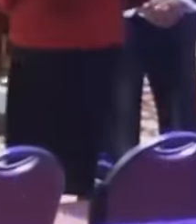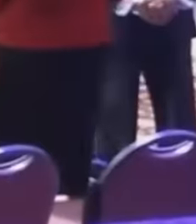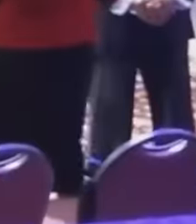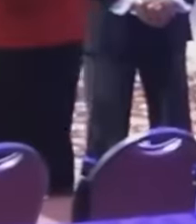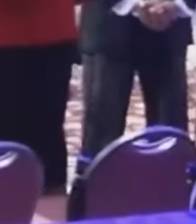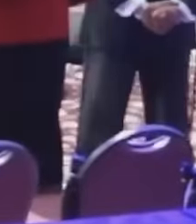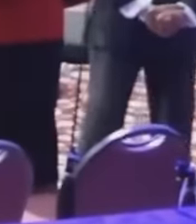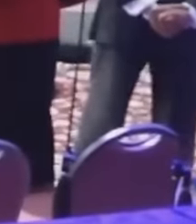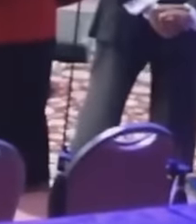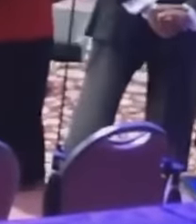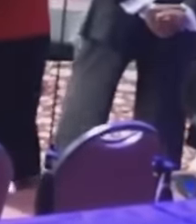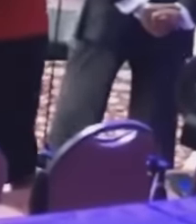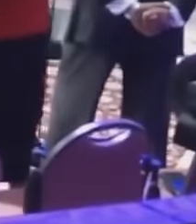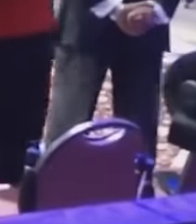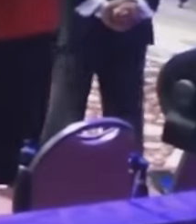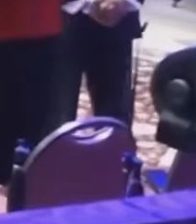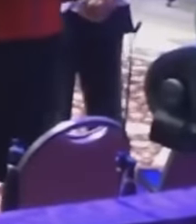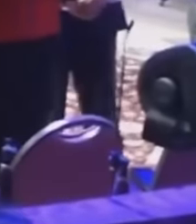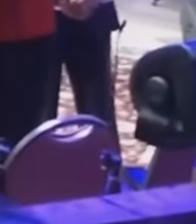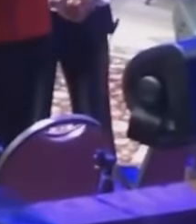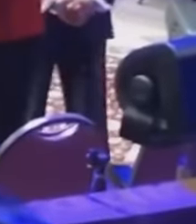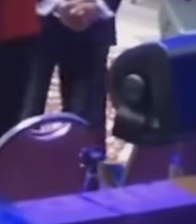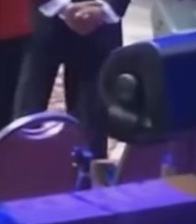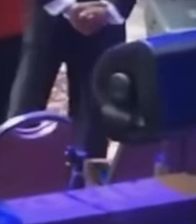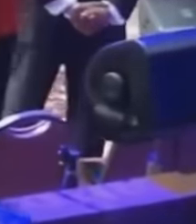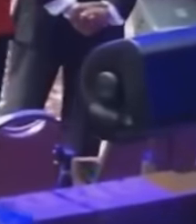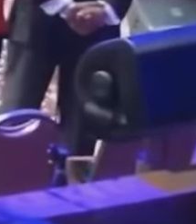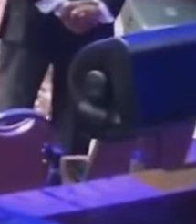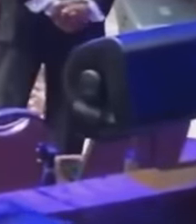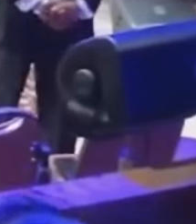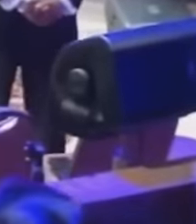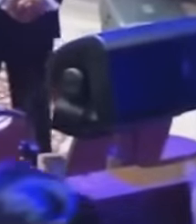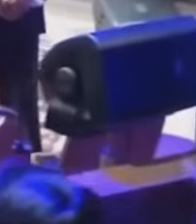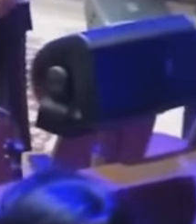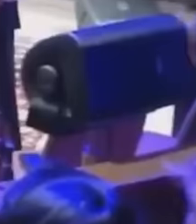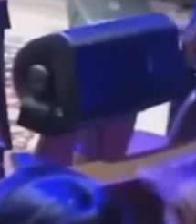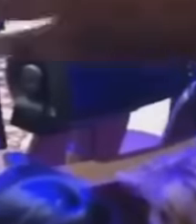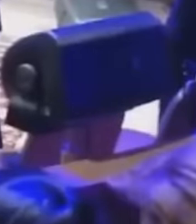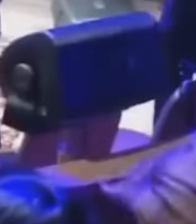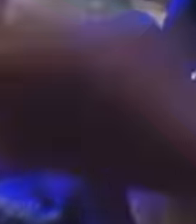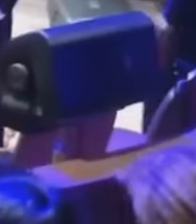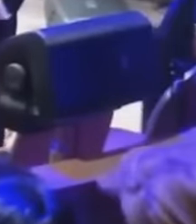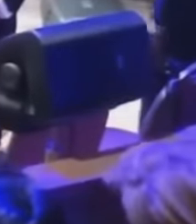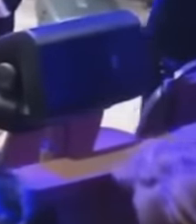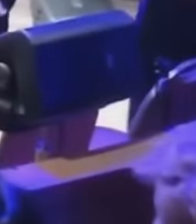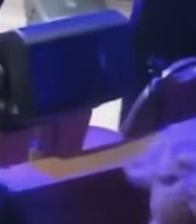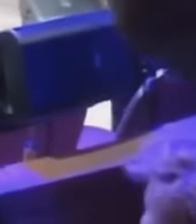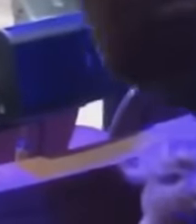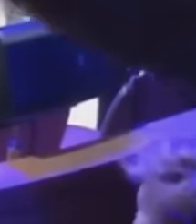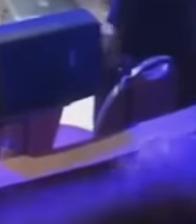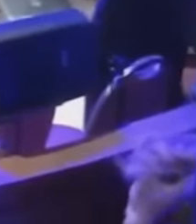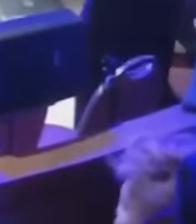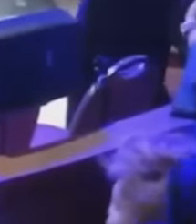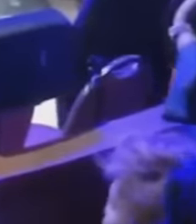Put your arm around somebody and tell them, let the Lord have his way